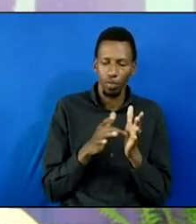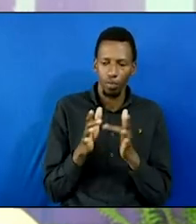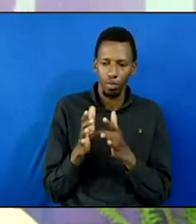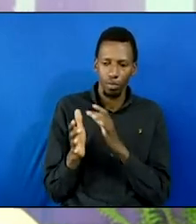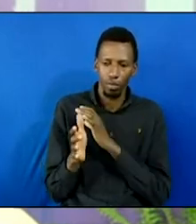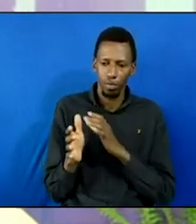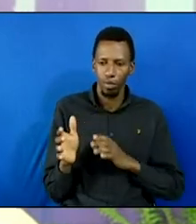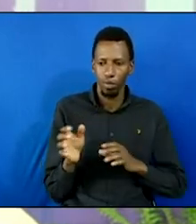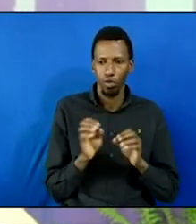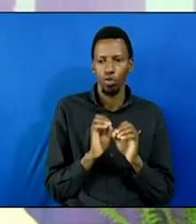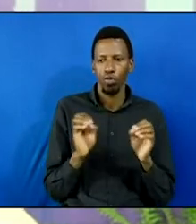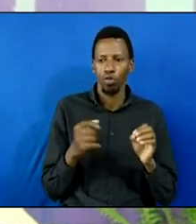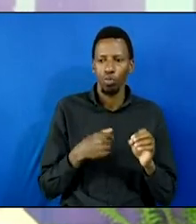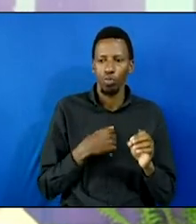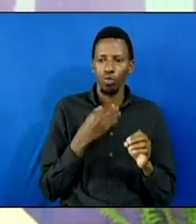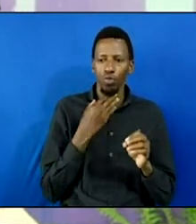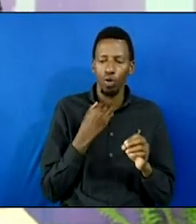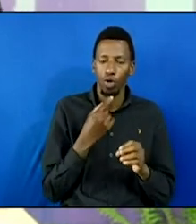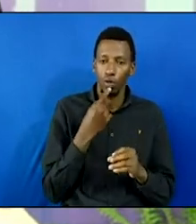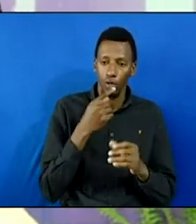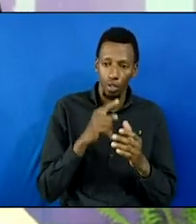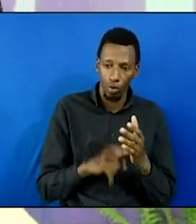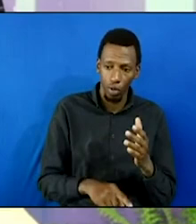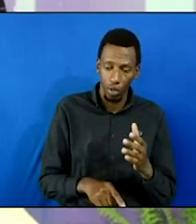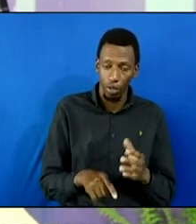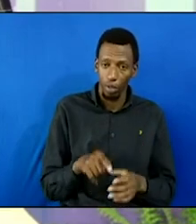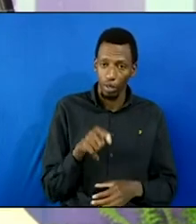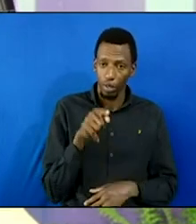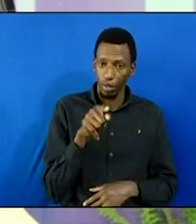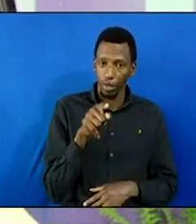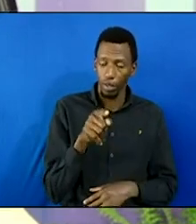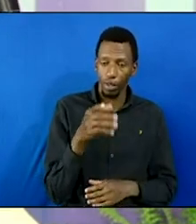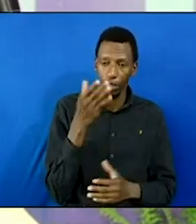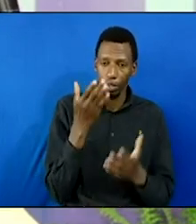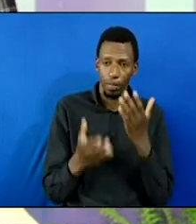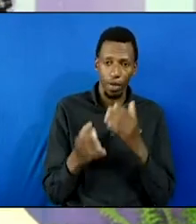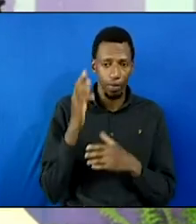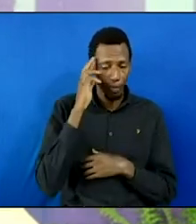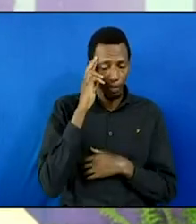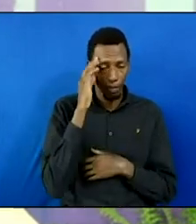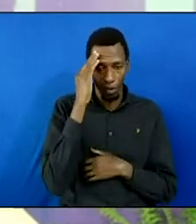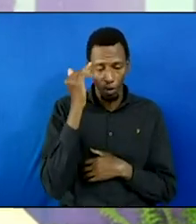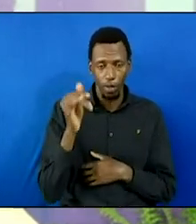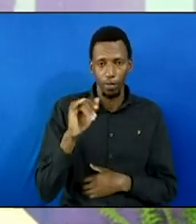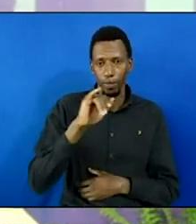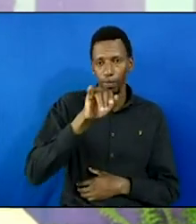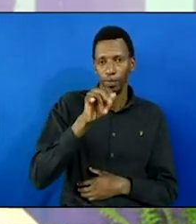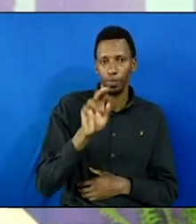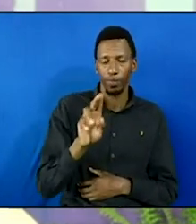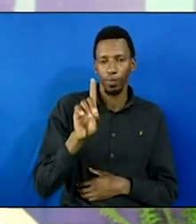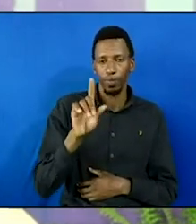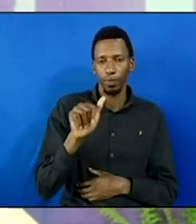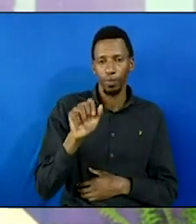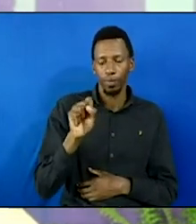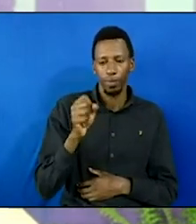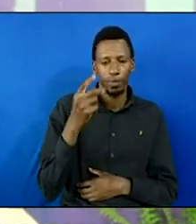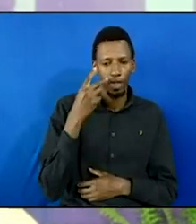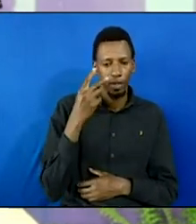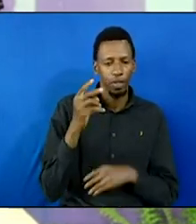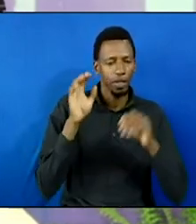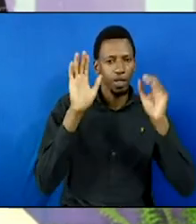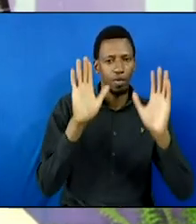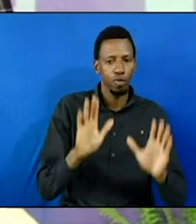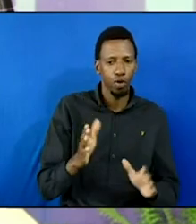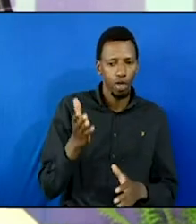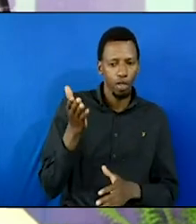Christ. I want to submit that this could have been the reason why Judas did not see value in